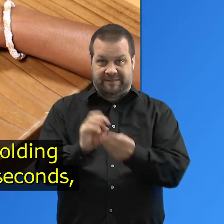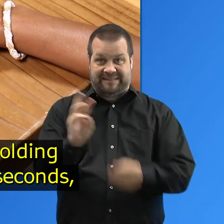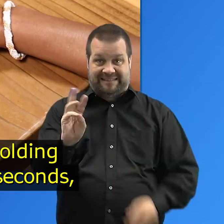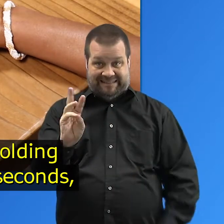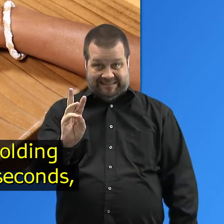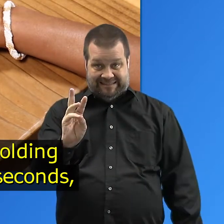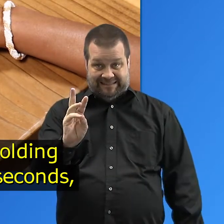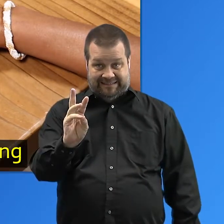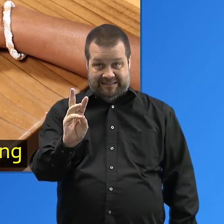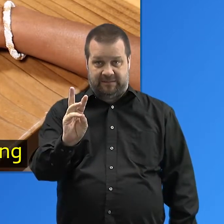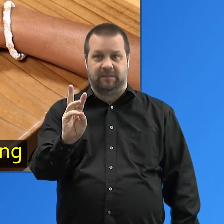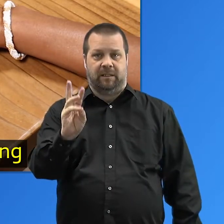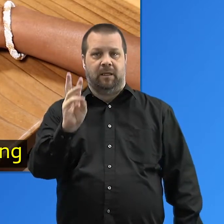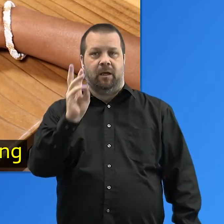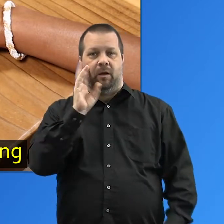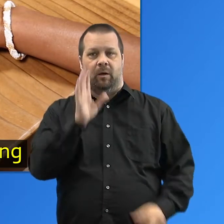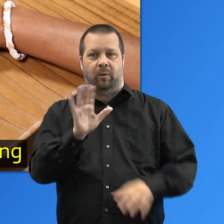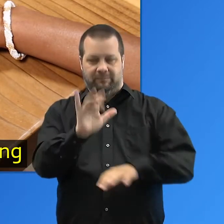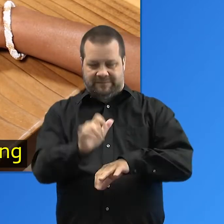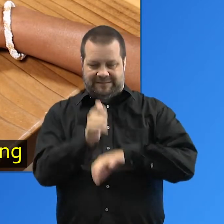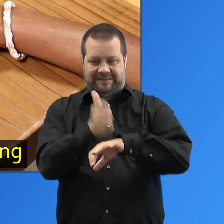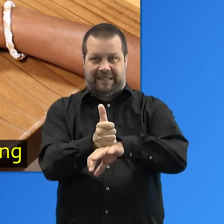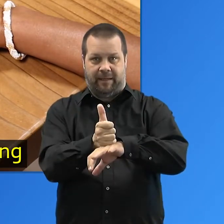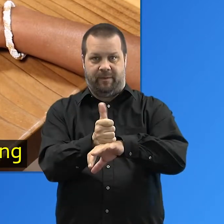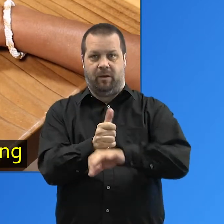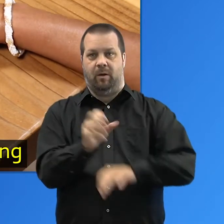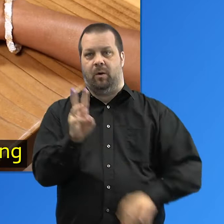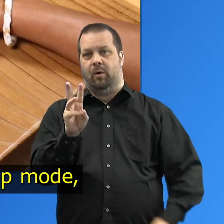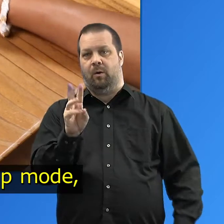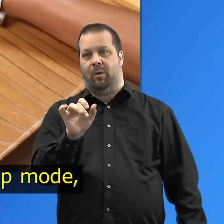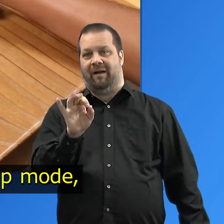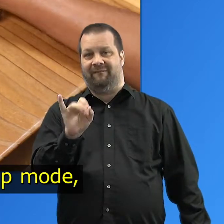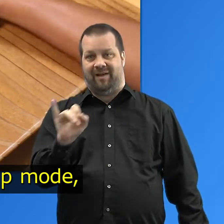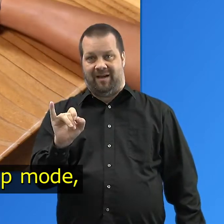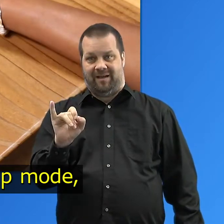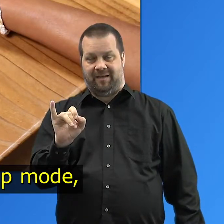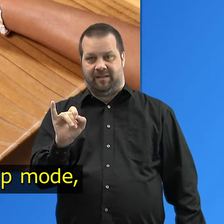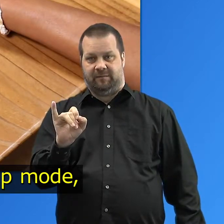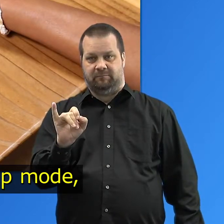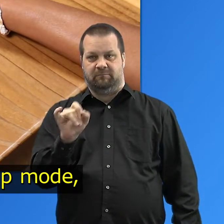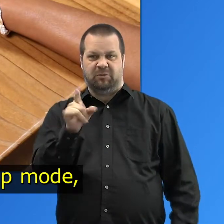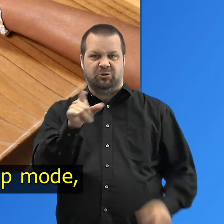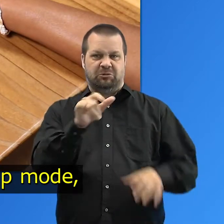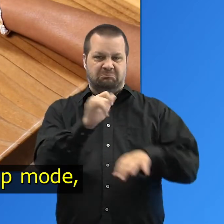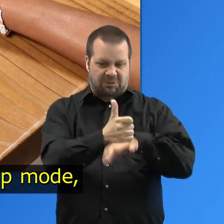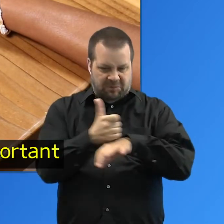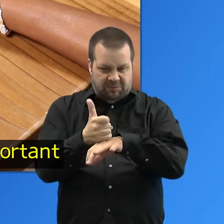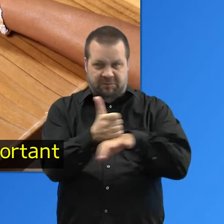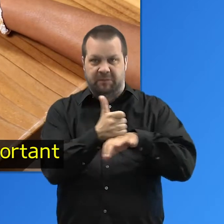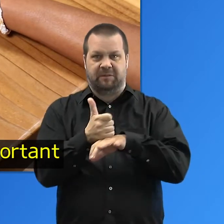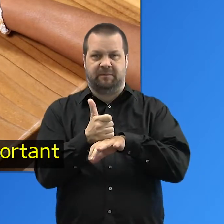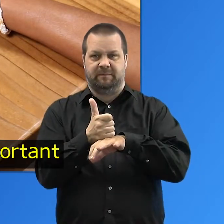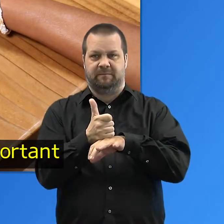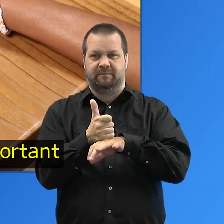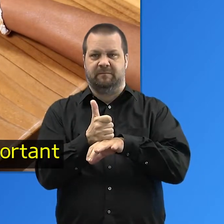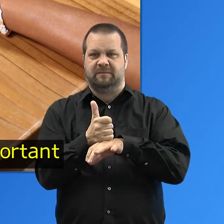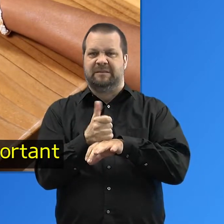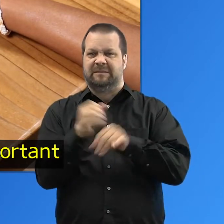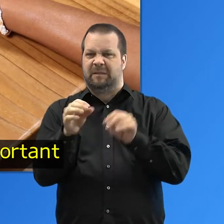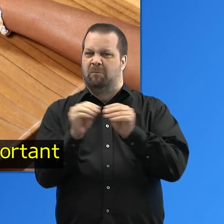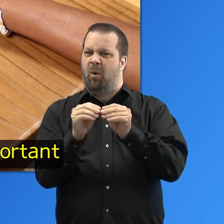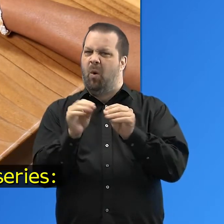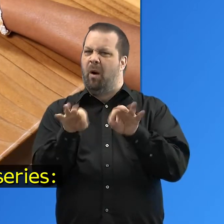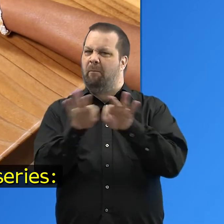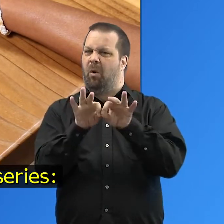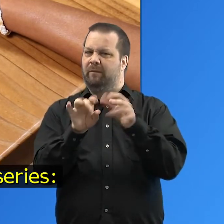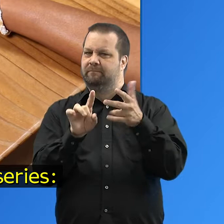6 seconds, or until the light ring turns orange, you can enter Wi-Fi setup mode, which will be very important for